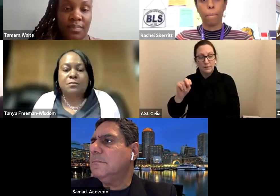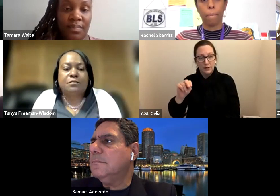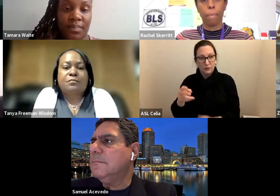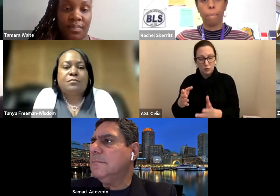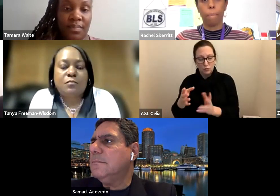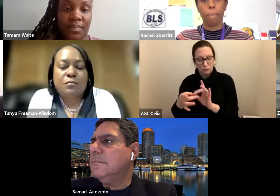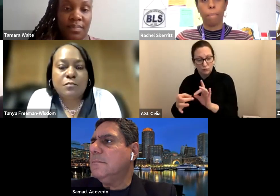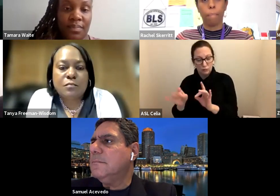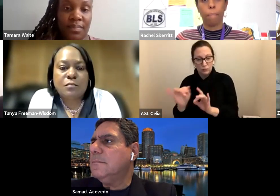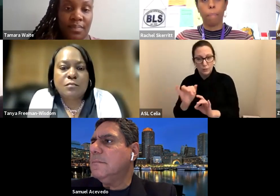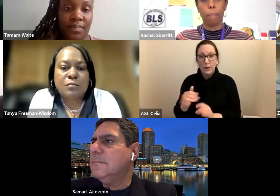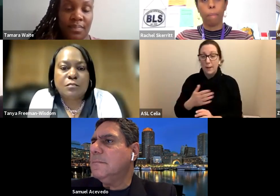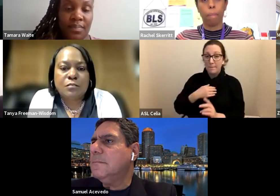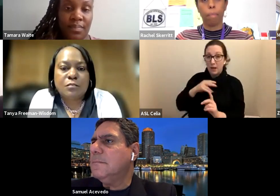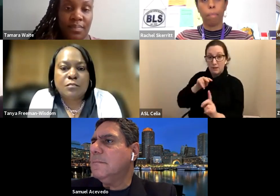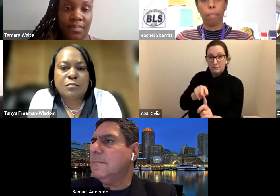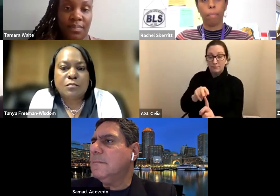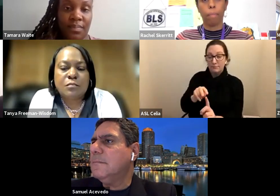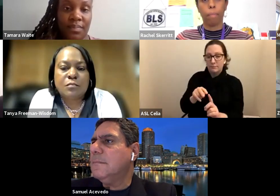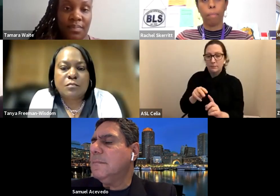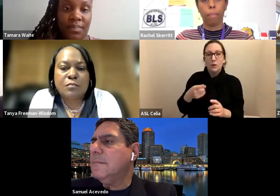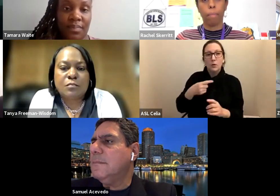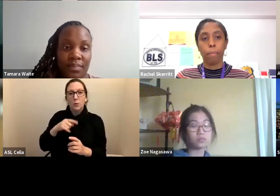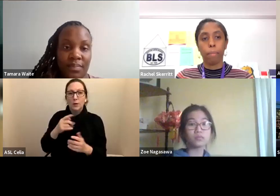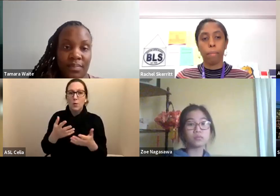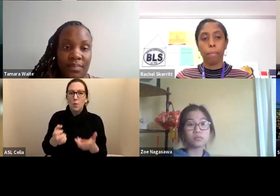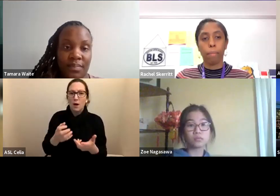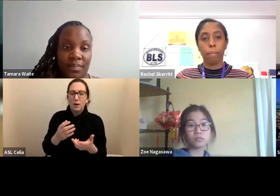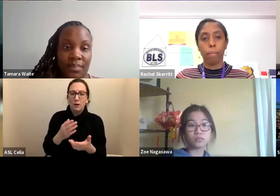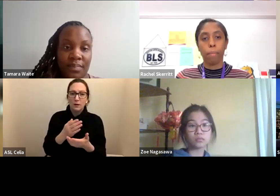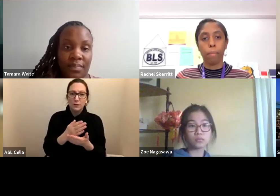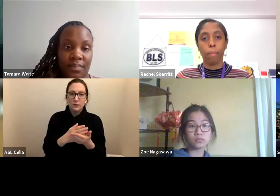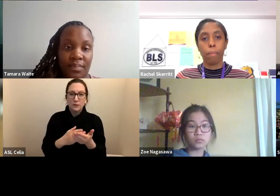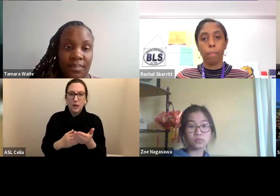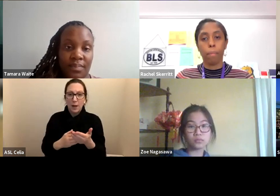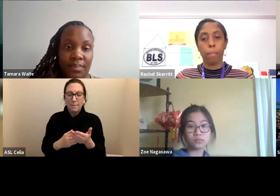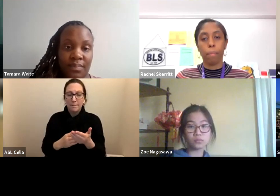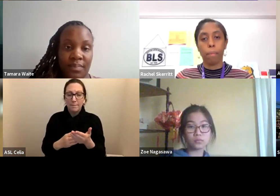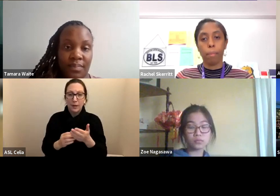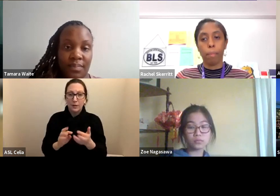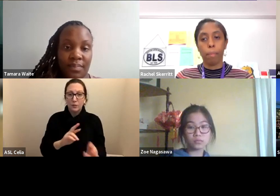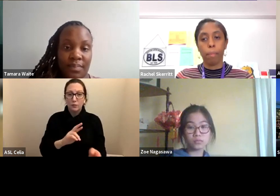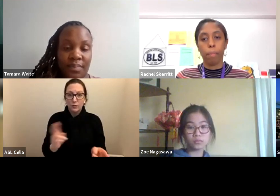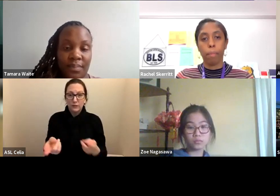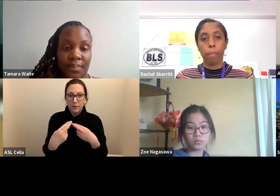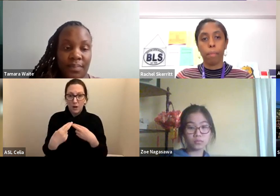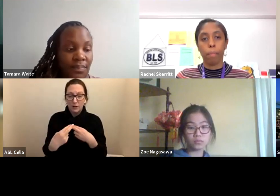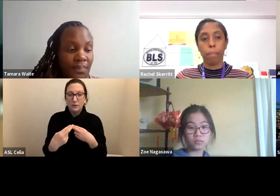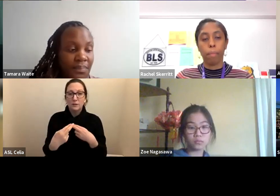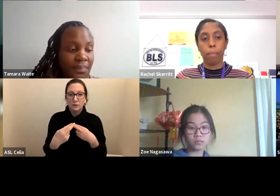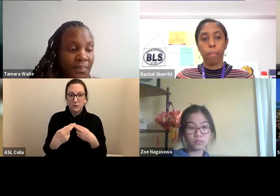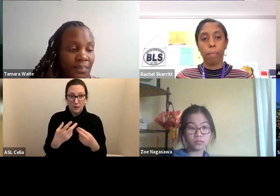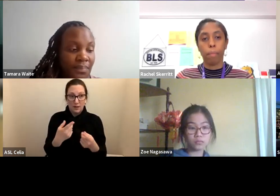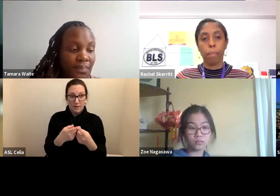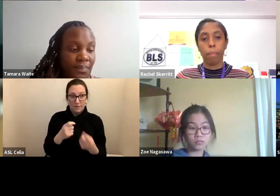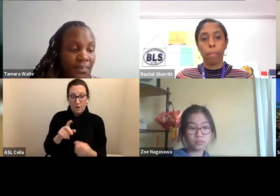was to get some response over or from not only the data you may have seen